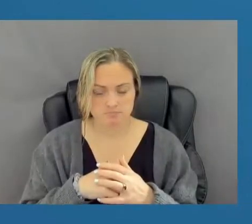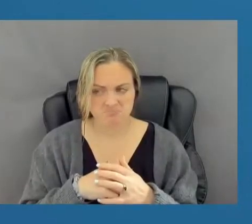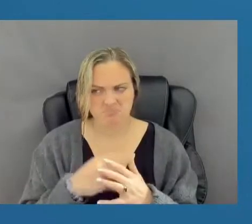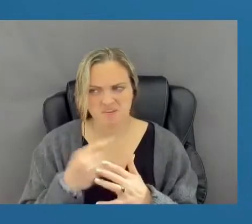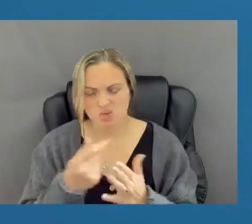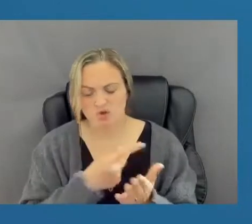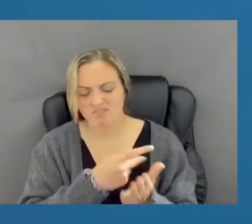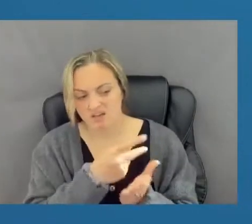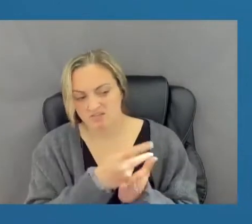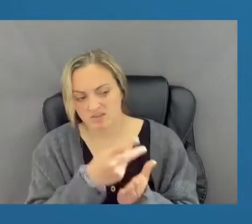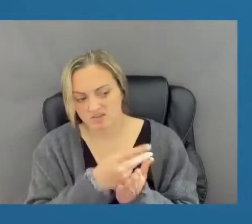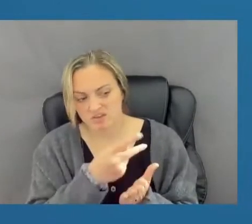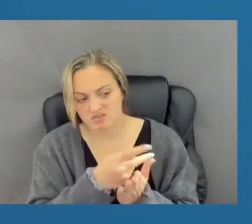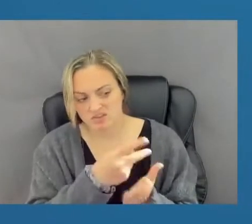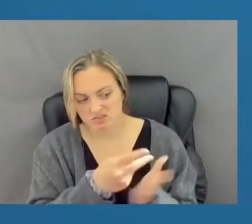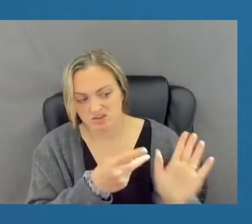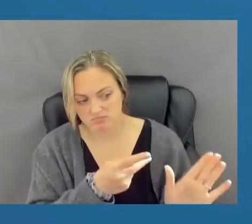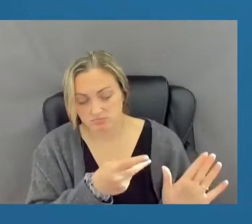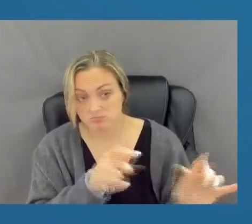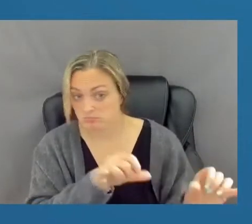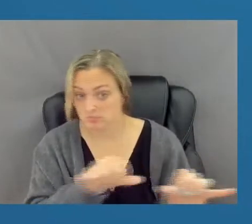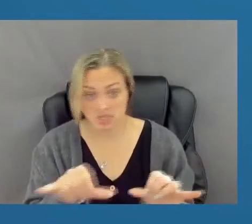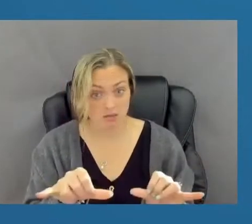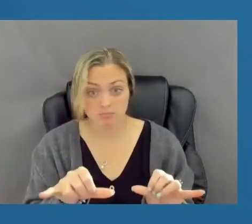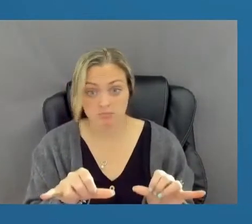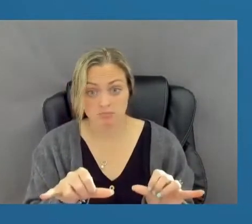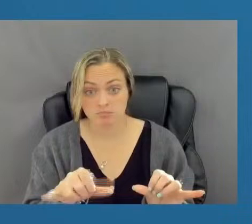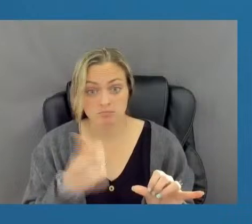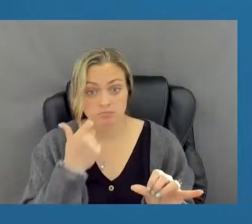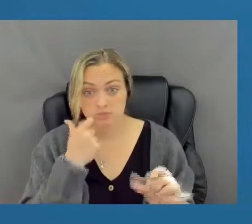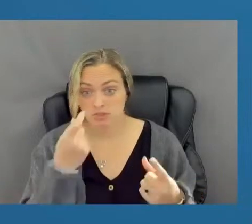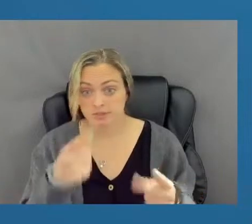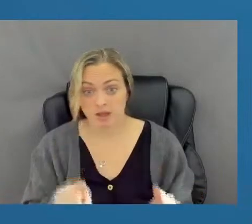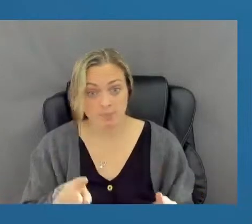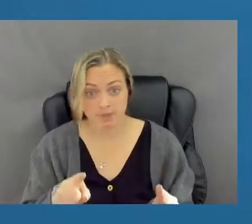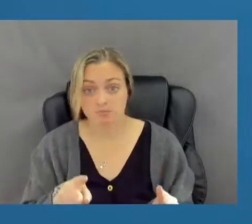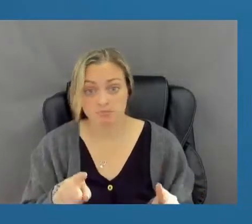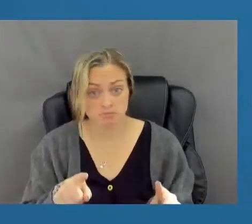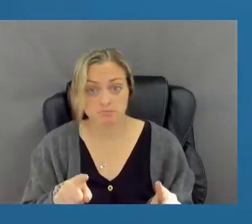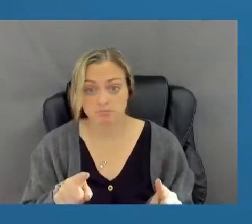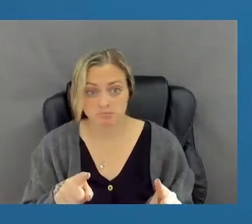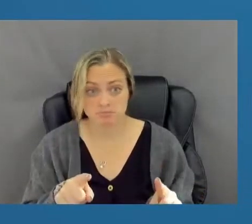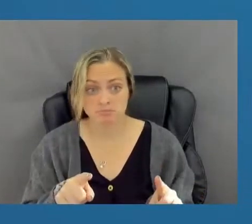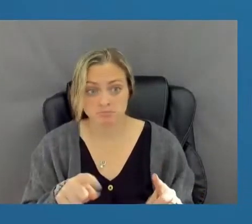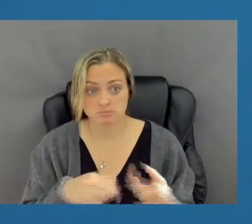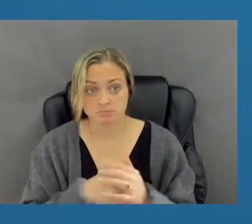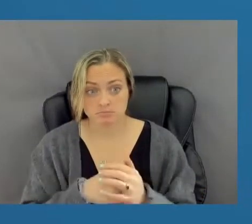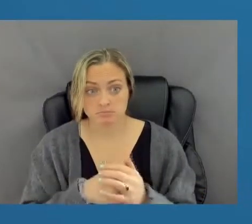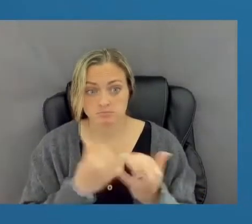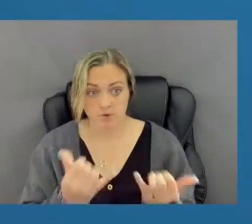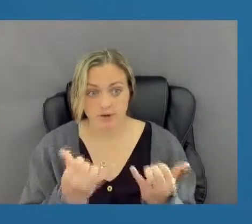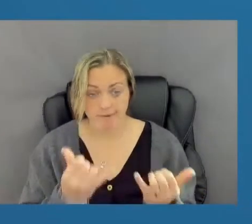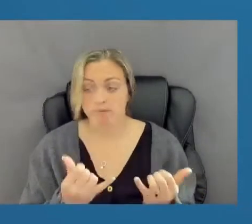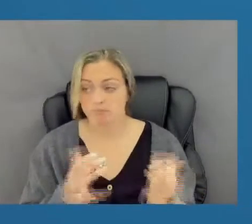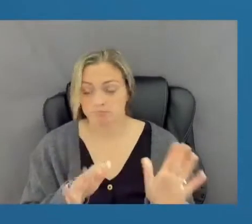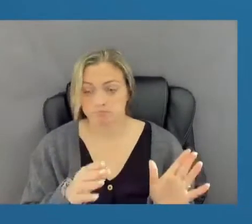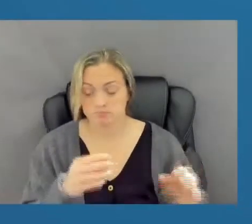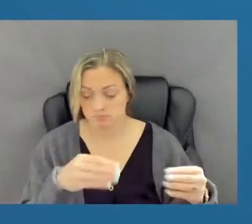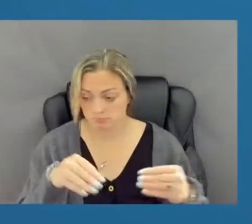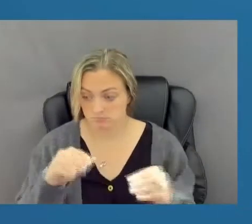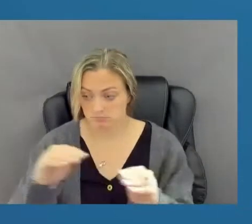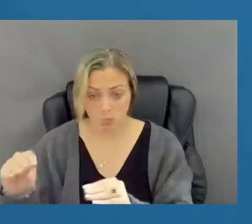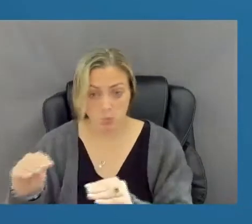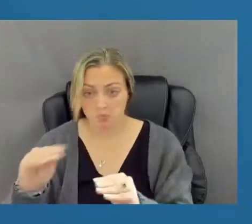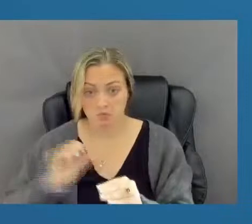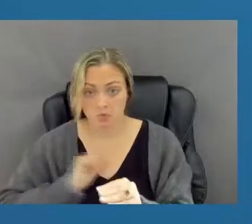failed efforts, just like it's limping out of the House of Representatives right now, went over to the